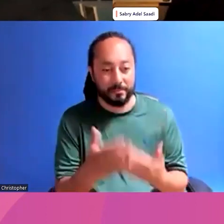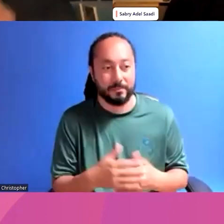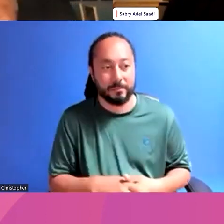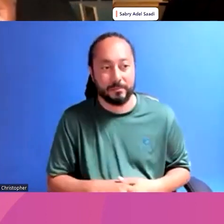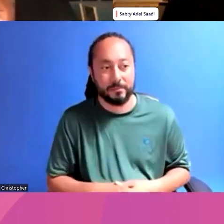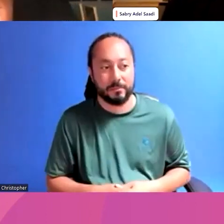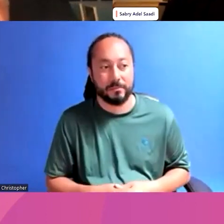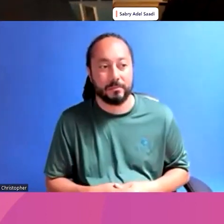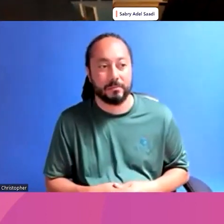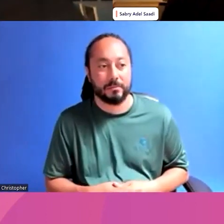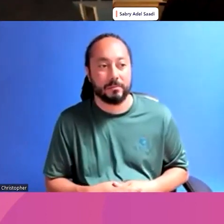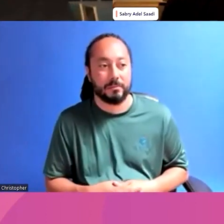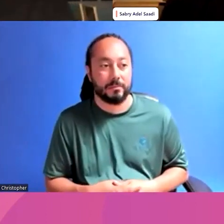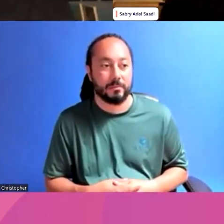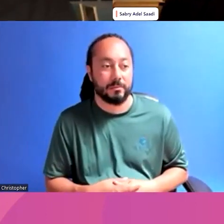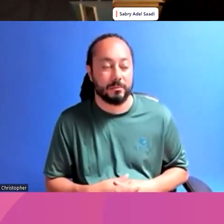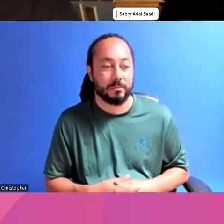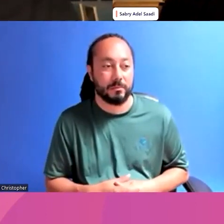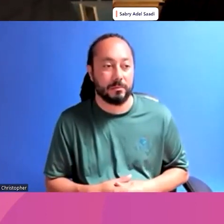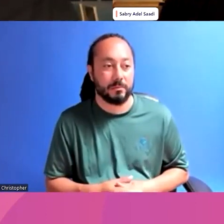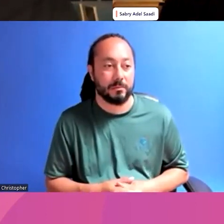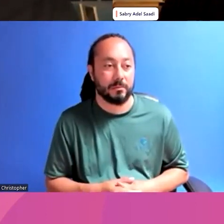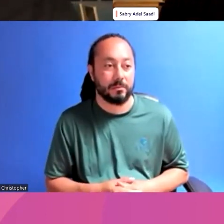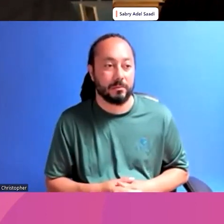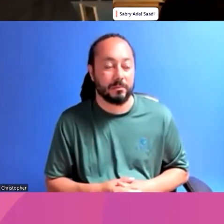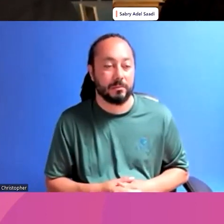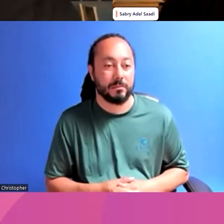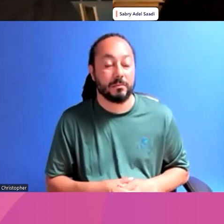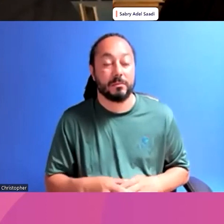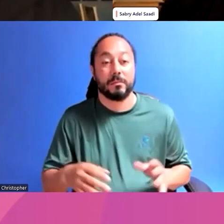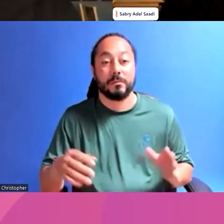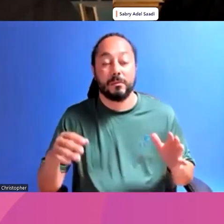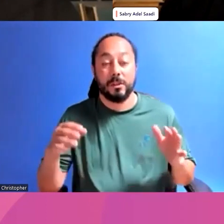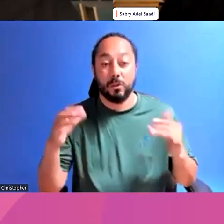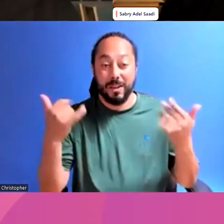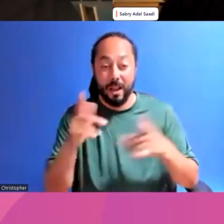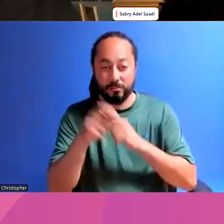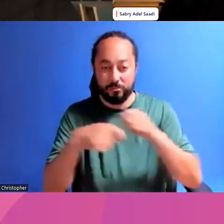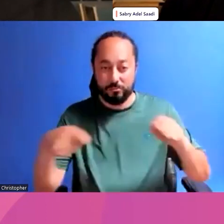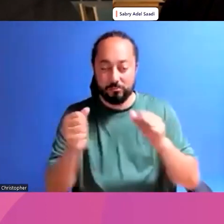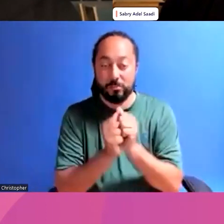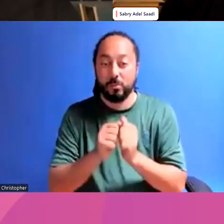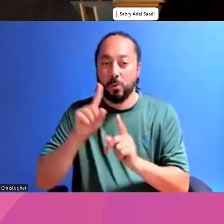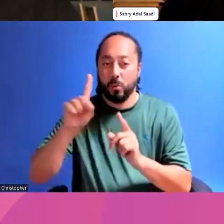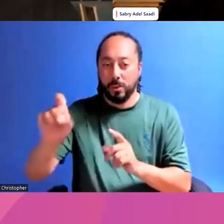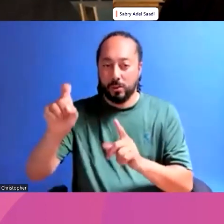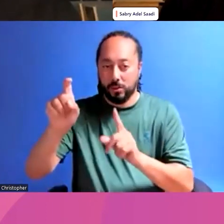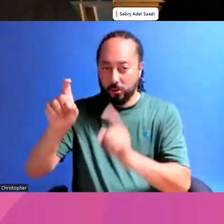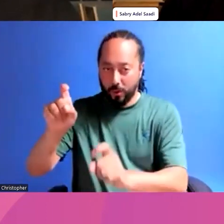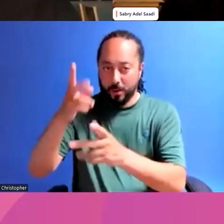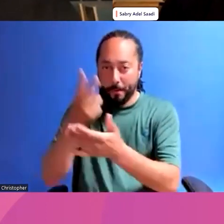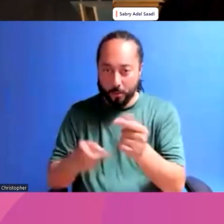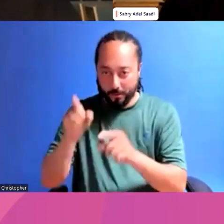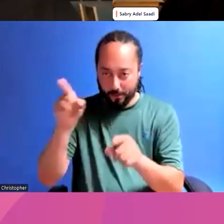Well, and I think what we're going to do is a close with a question to both of you around thinking